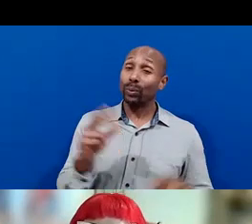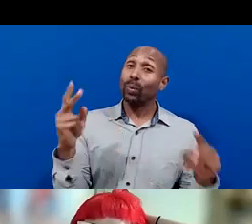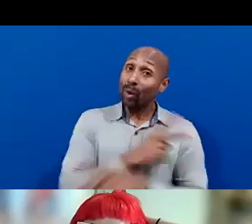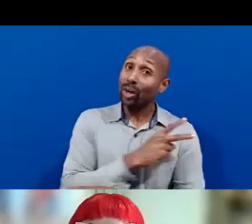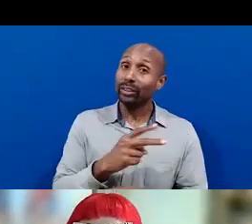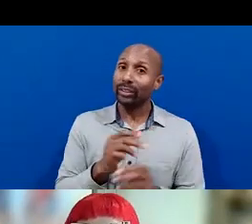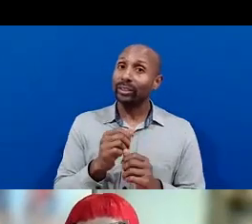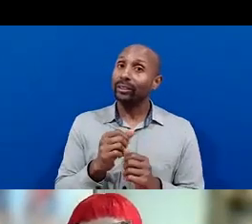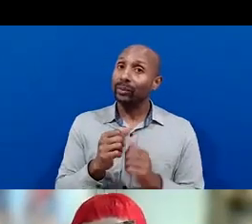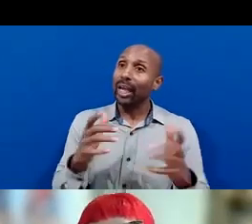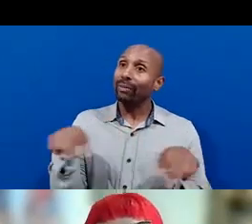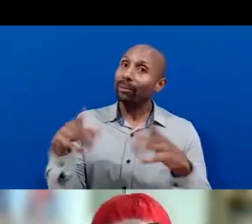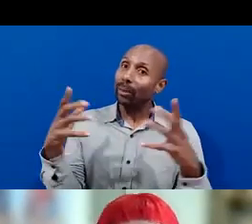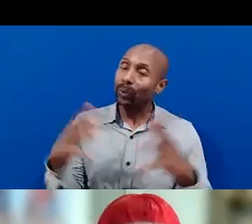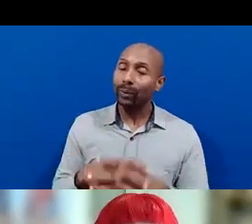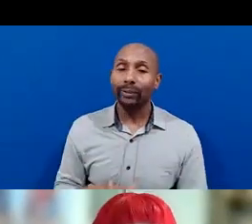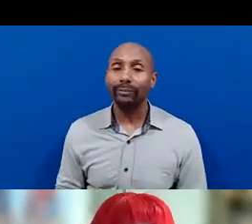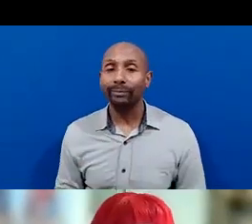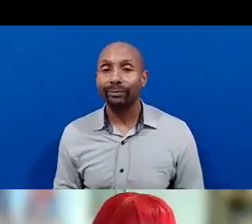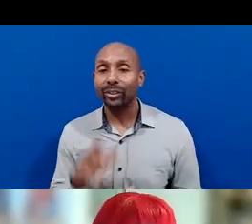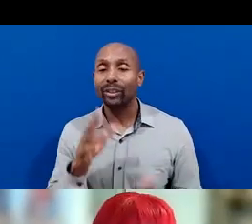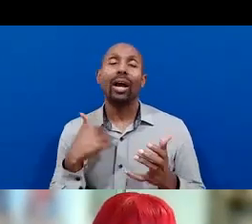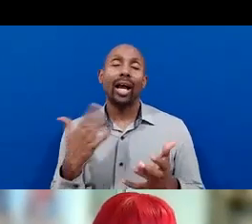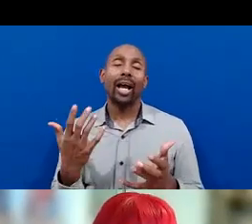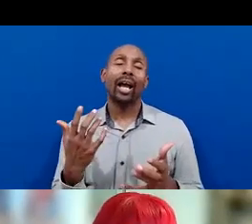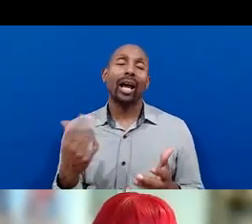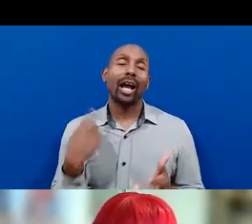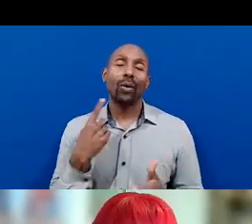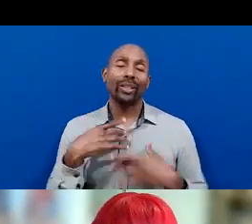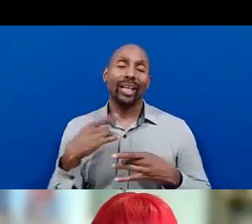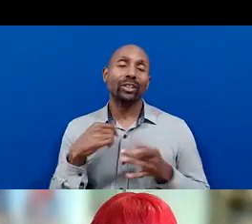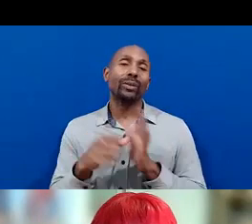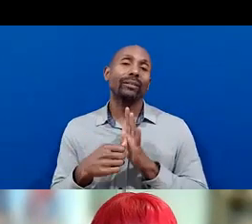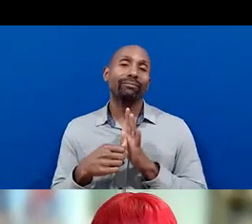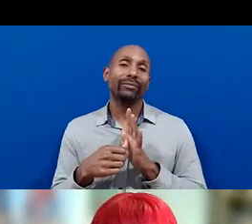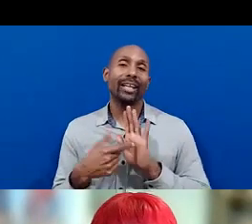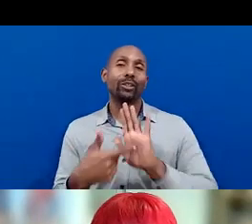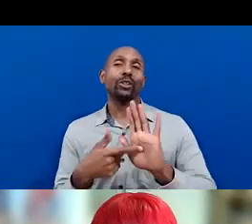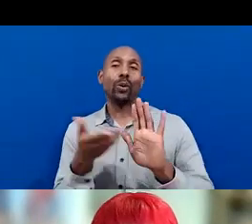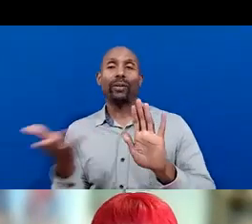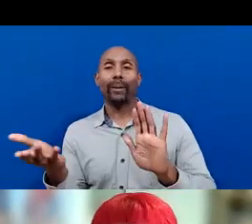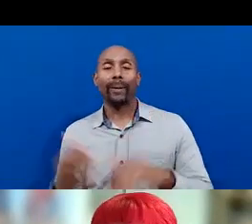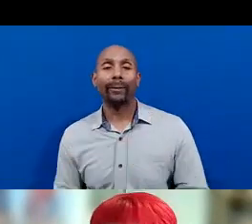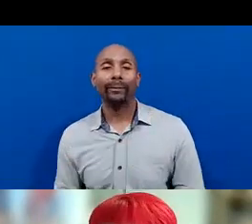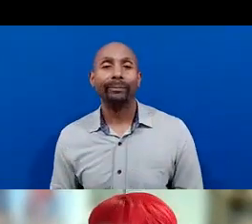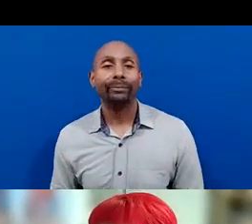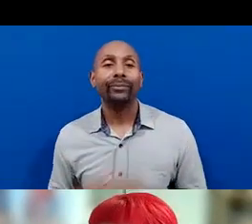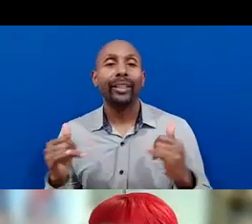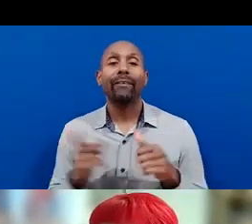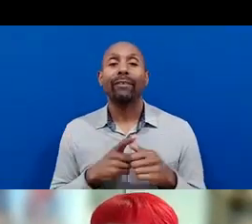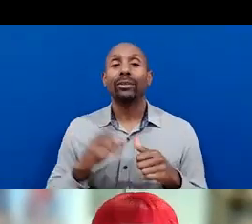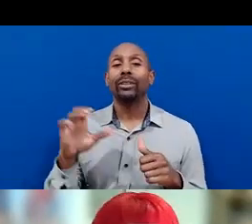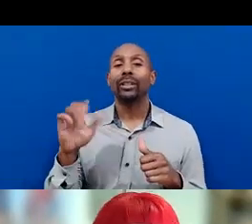All right, so we're going to start with our case count. So we're going to start first with where we are with cases and then move